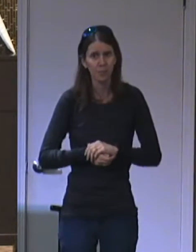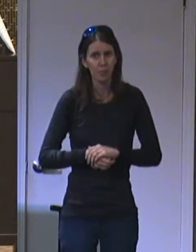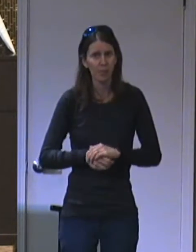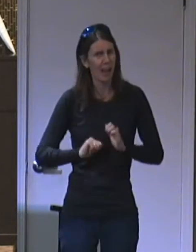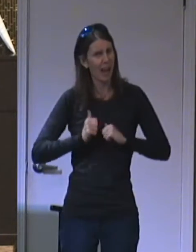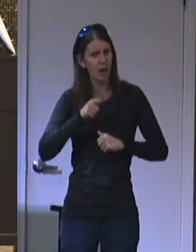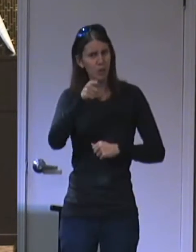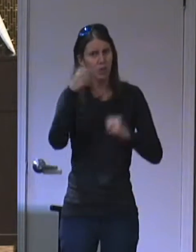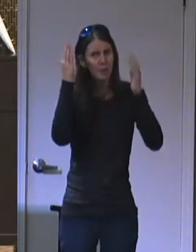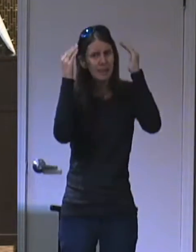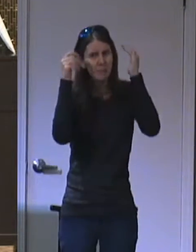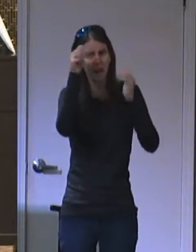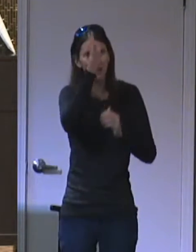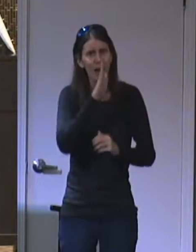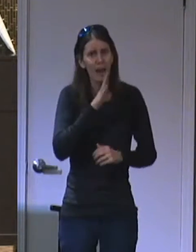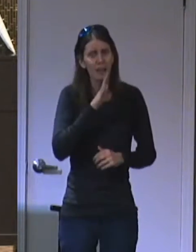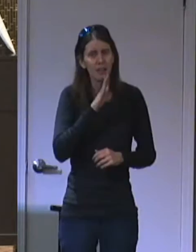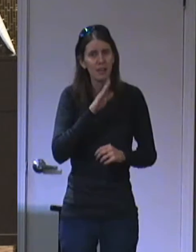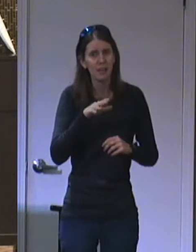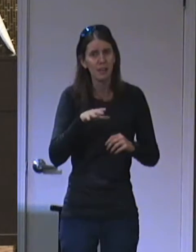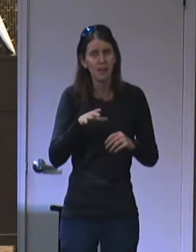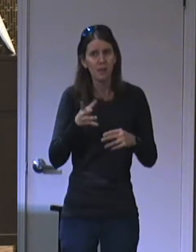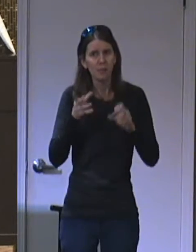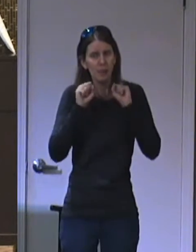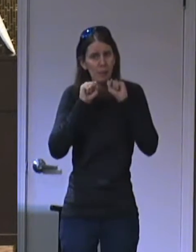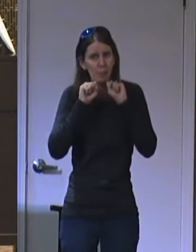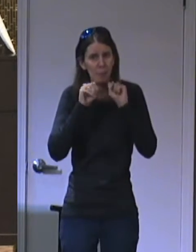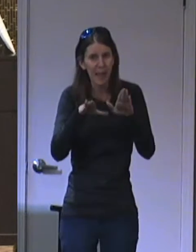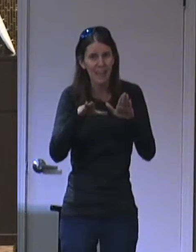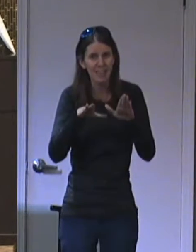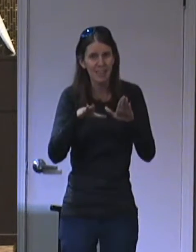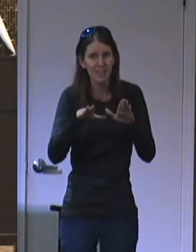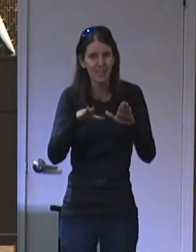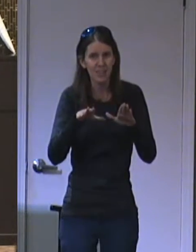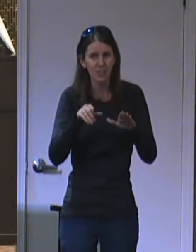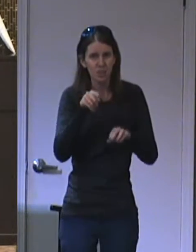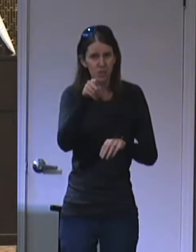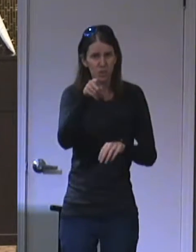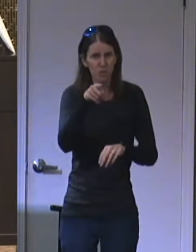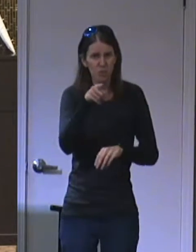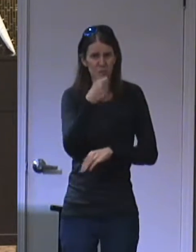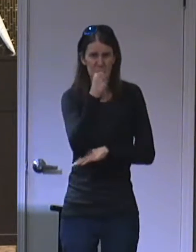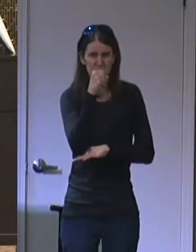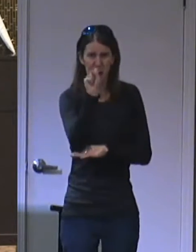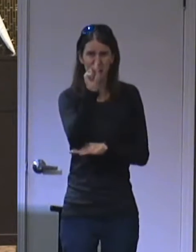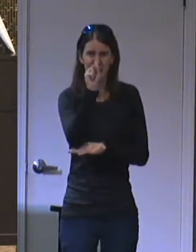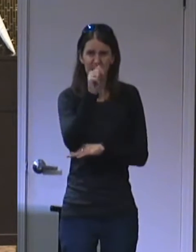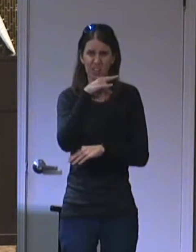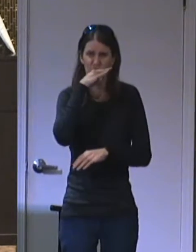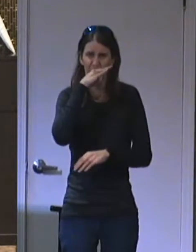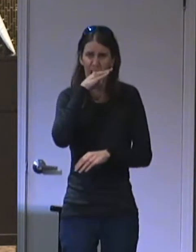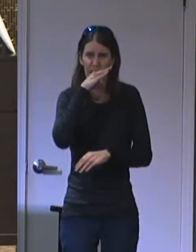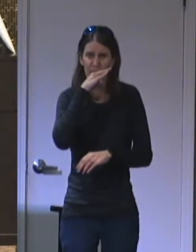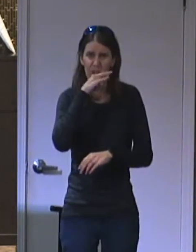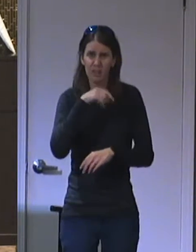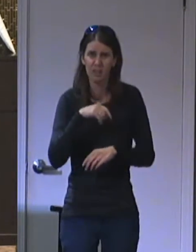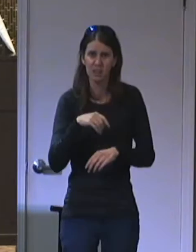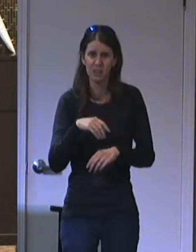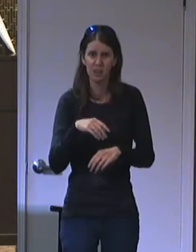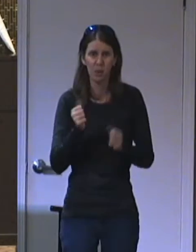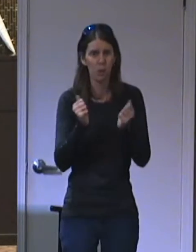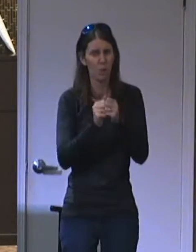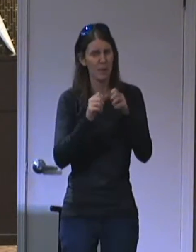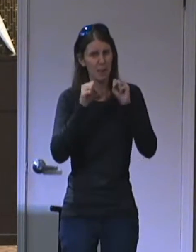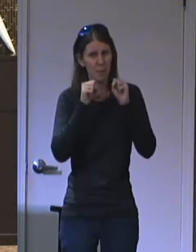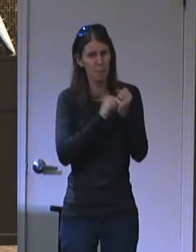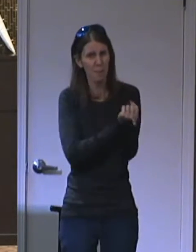How do you expect God to bless the rebellious child that you are with power?